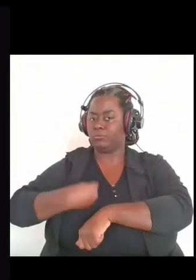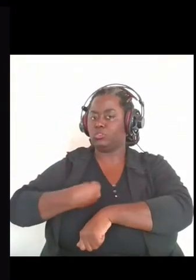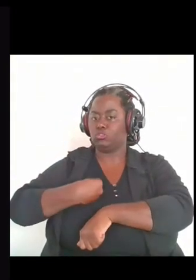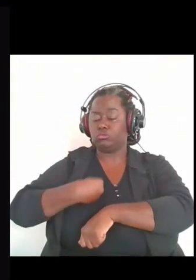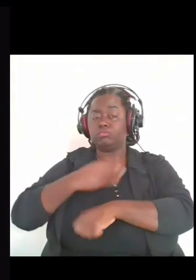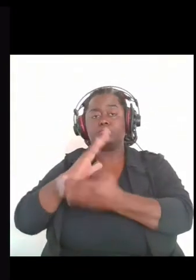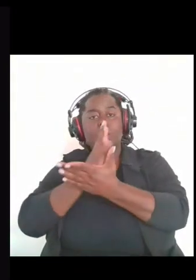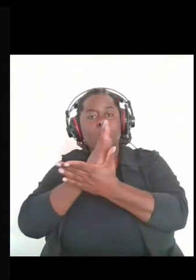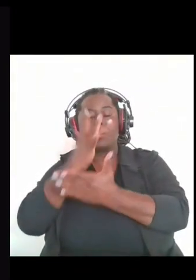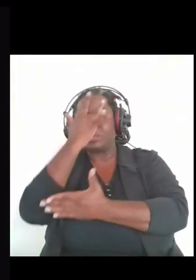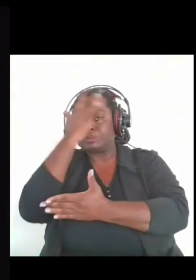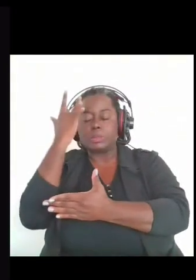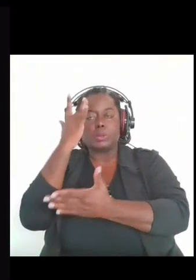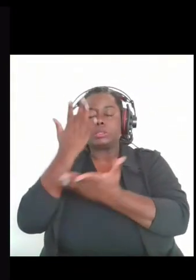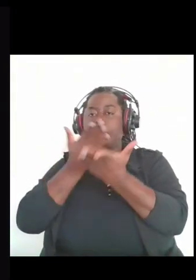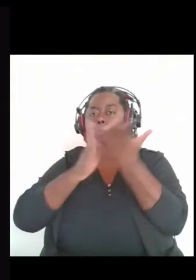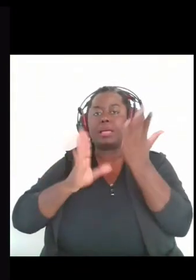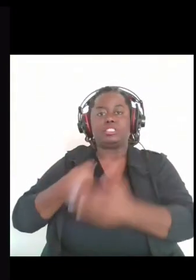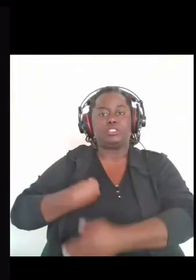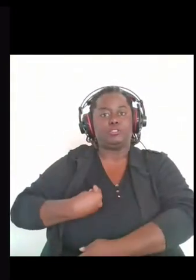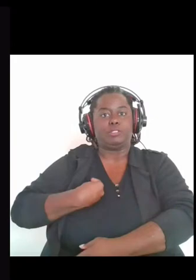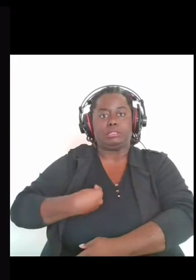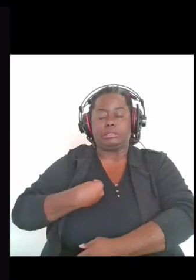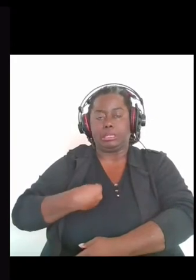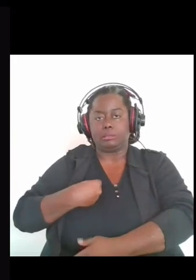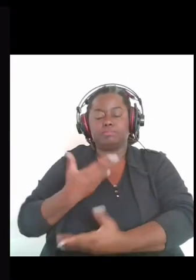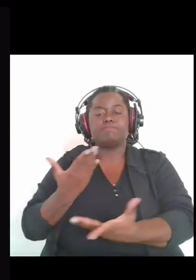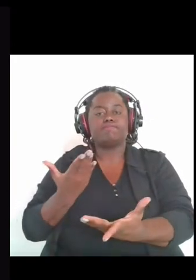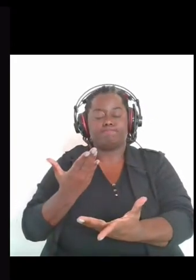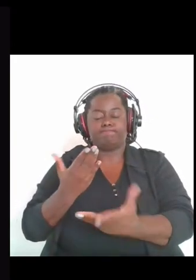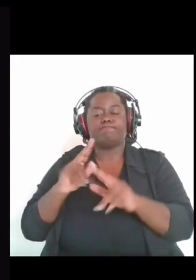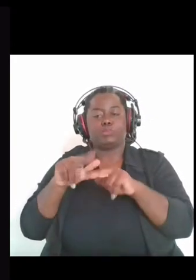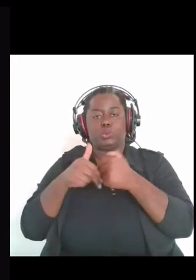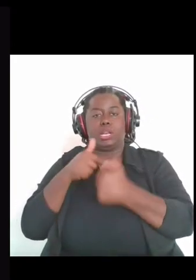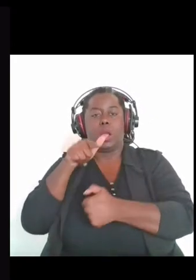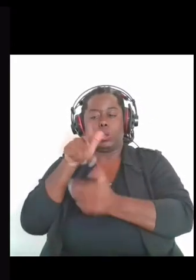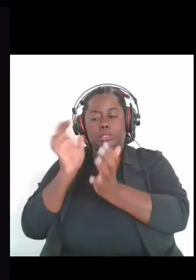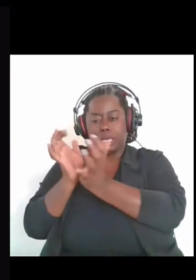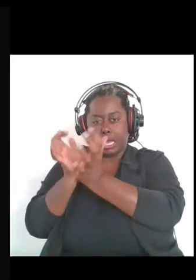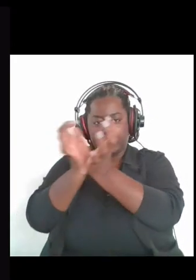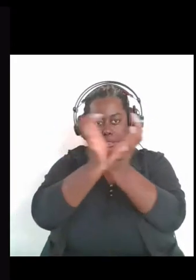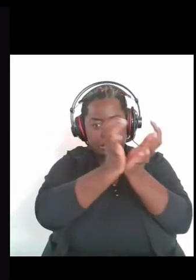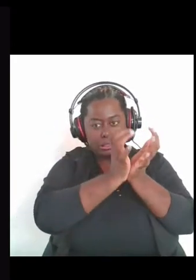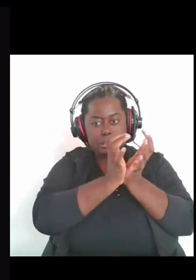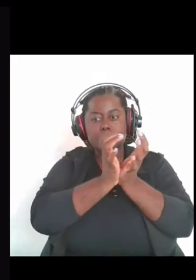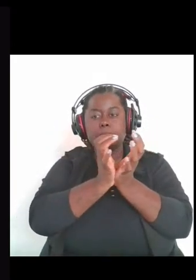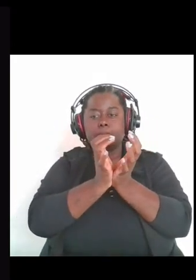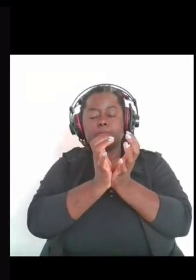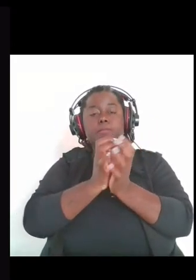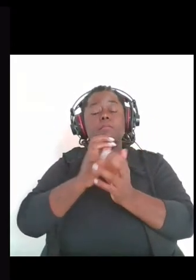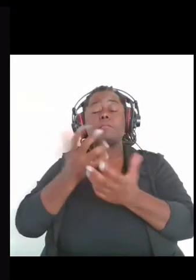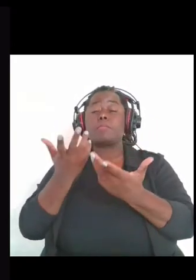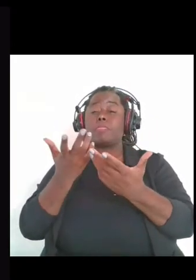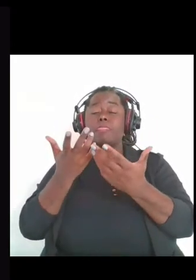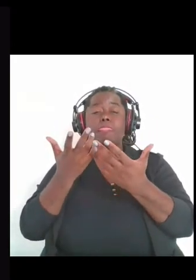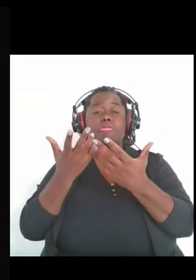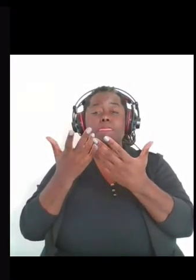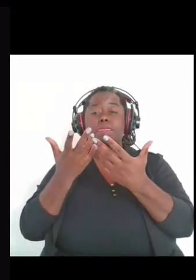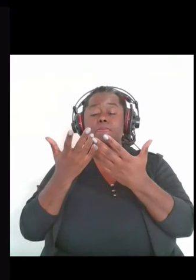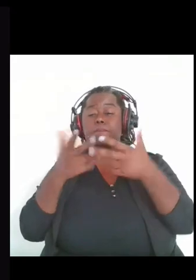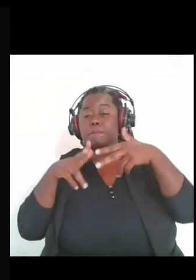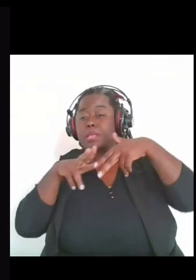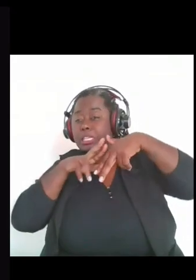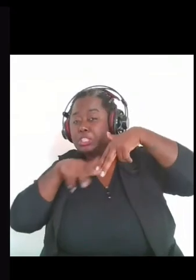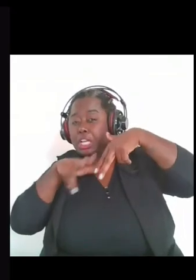and gender is something like the last part of the pyramid if you are from a lower caste